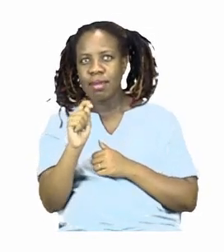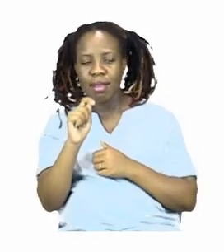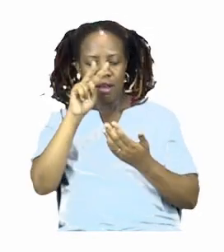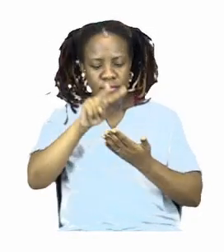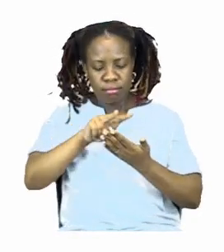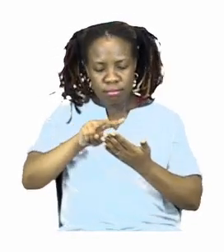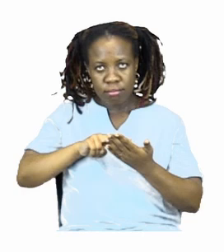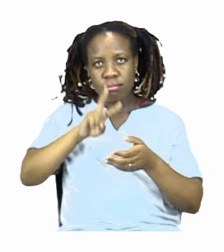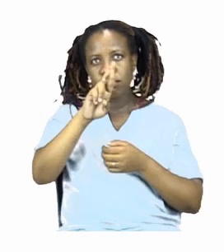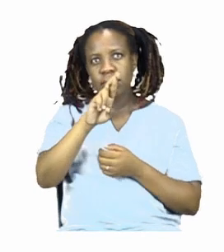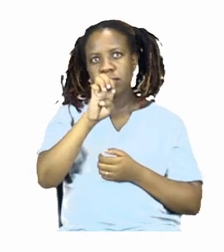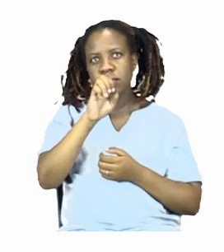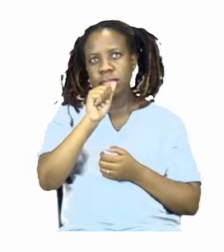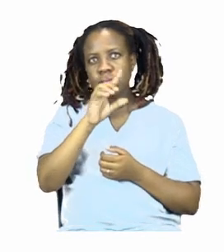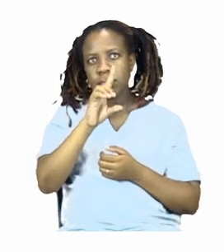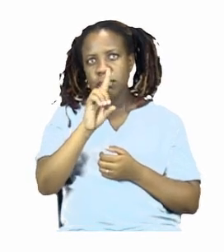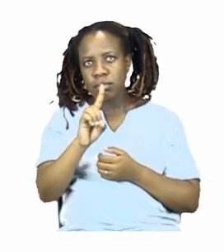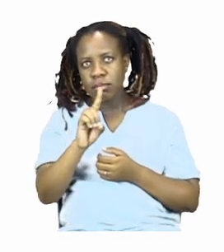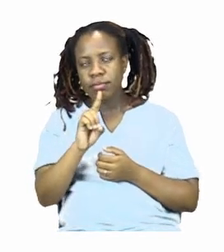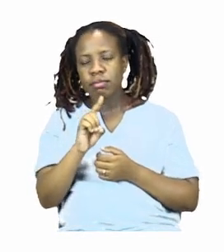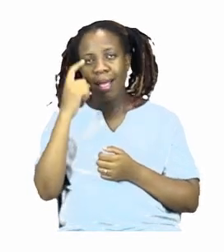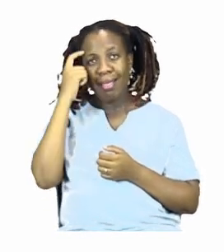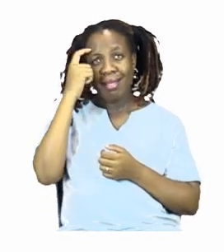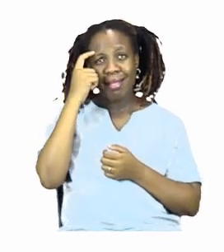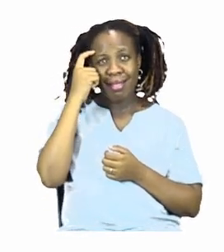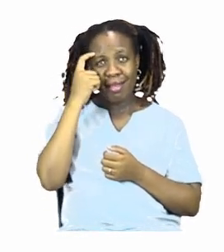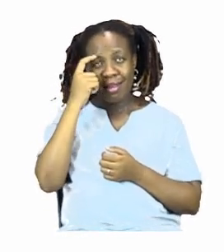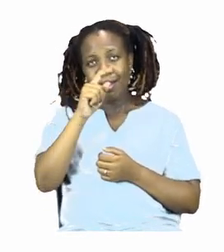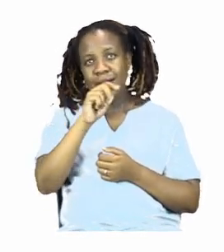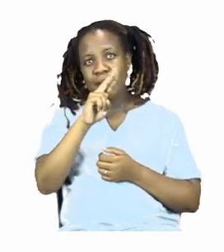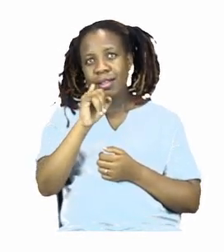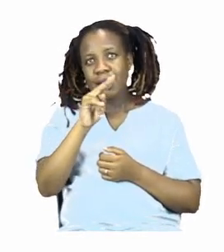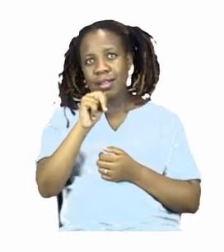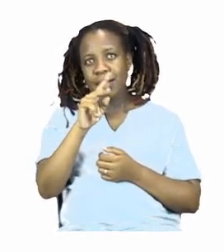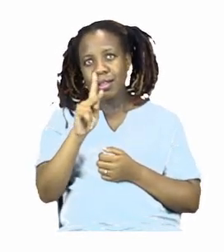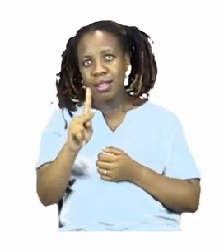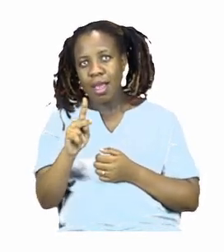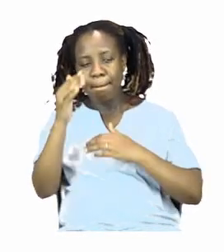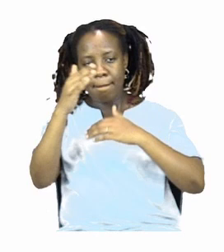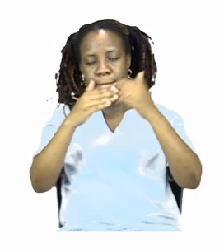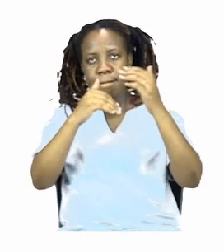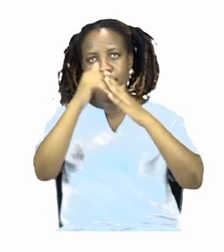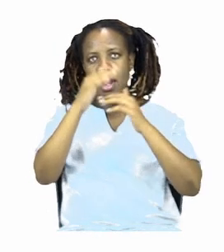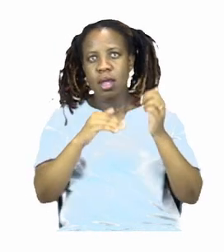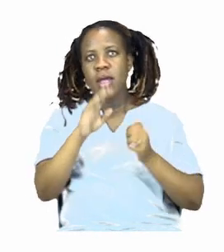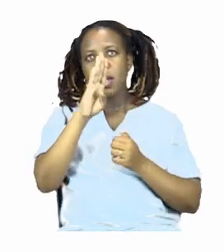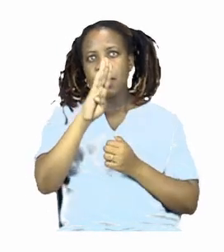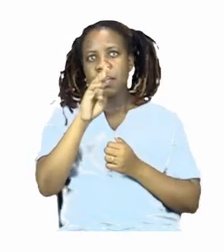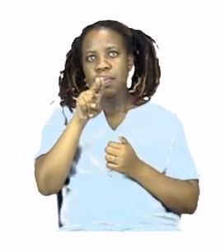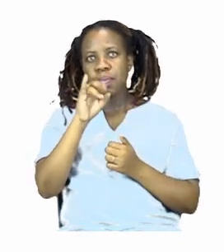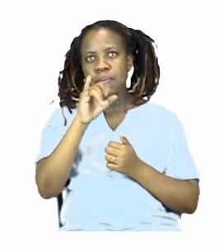there you will see you also have 10 sentences, and there you have to say which verb